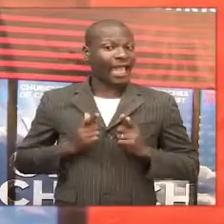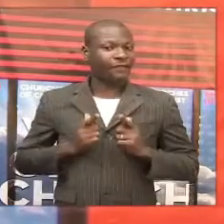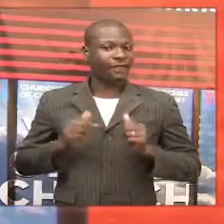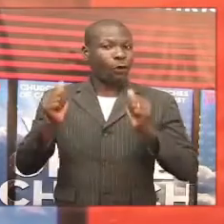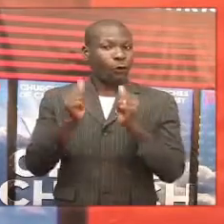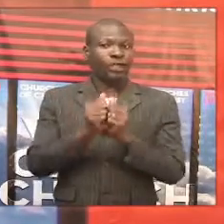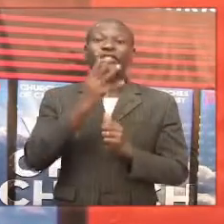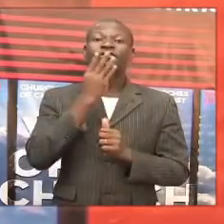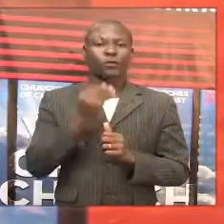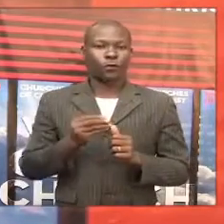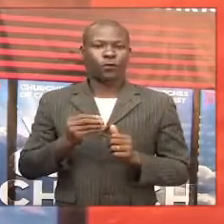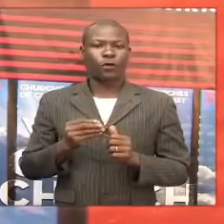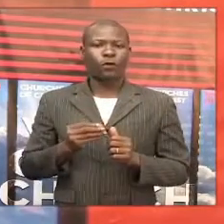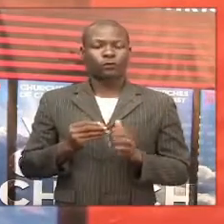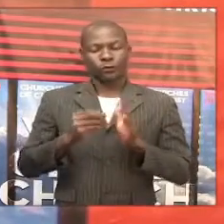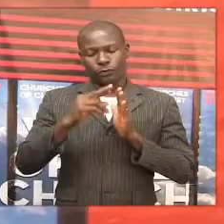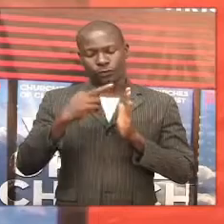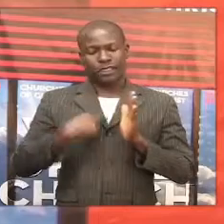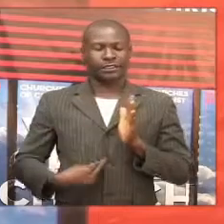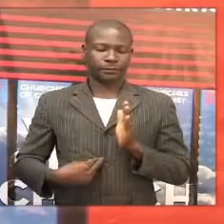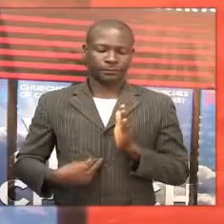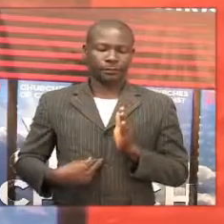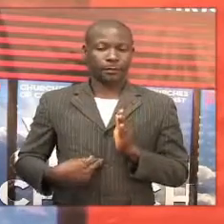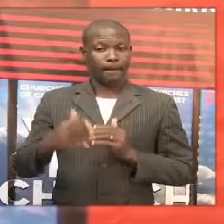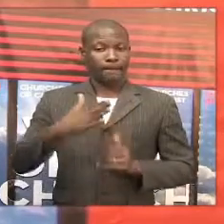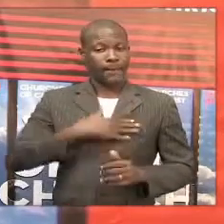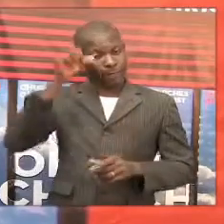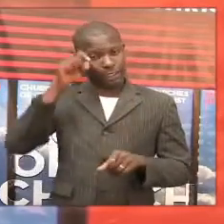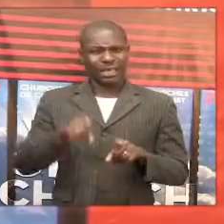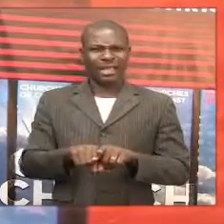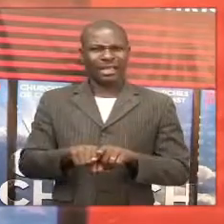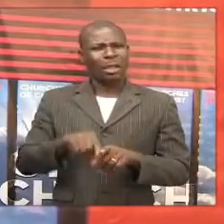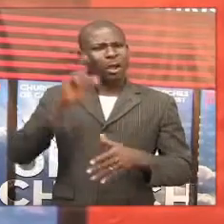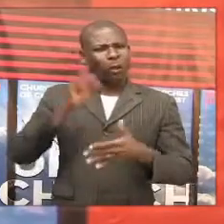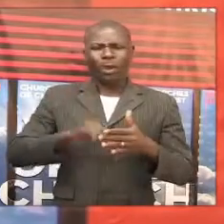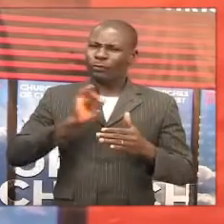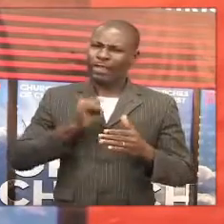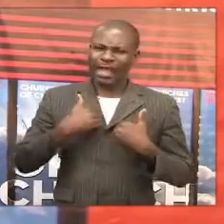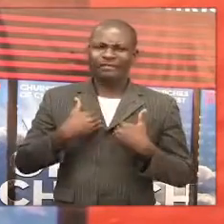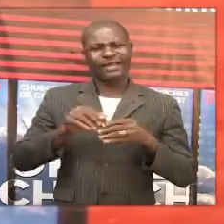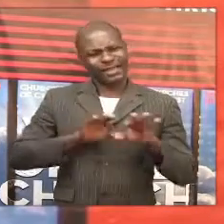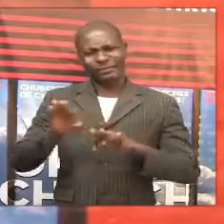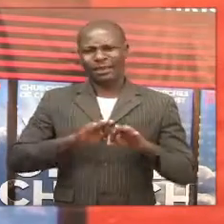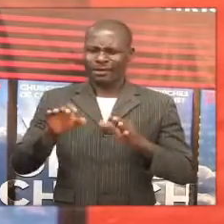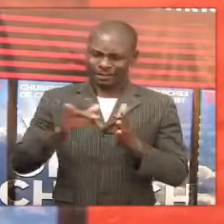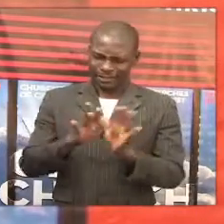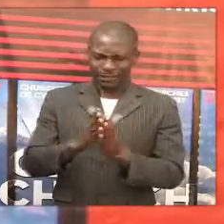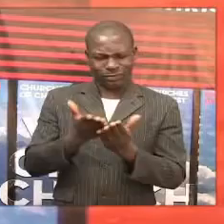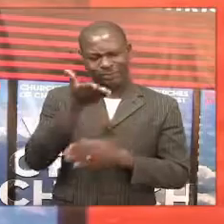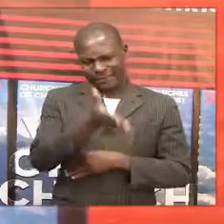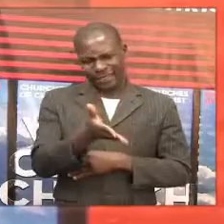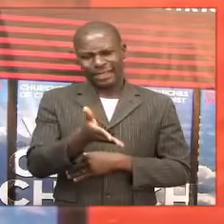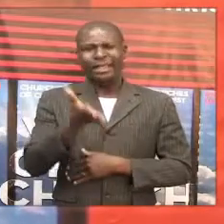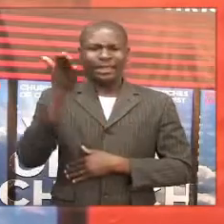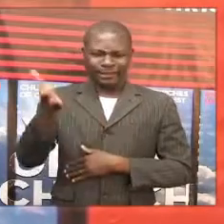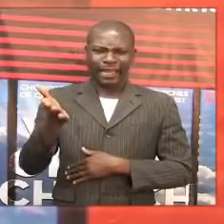will do for a summonim. Minia, the Yakacha one said, Bible no da hono, or some